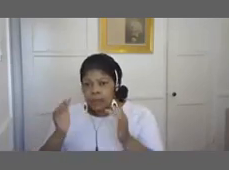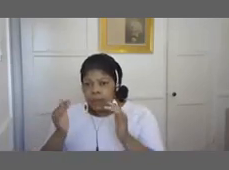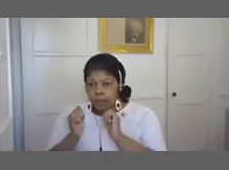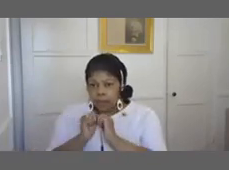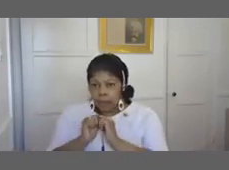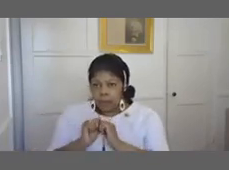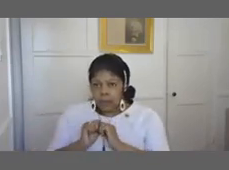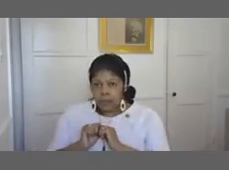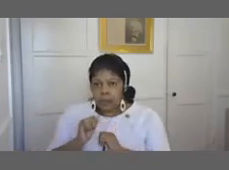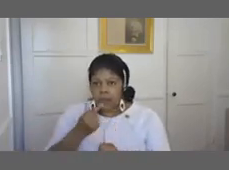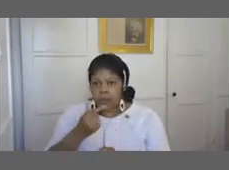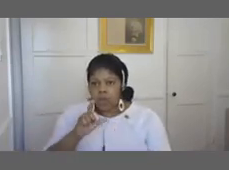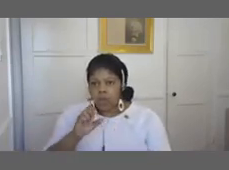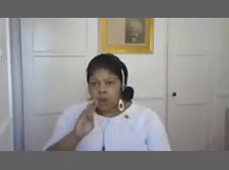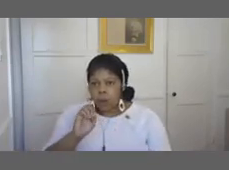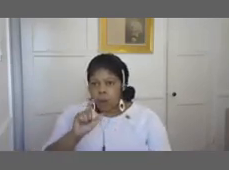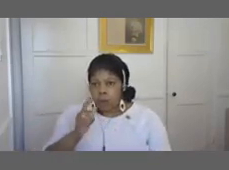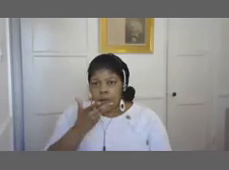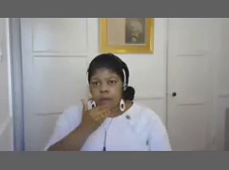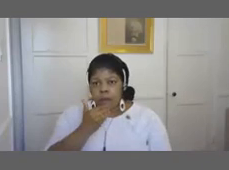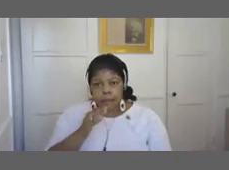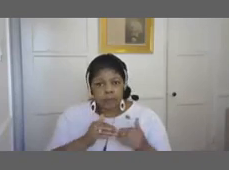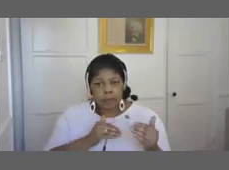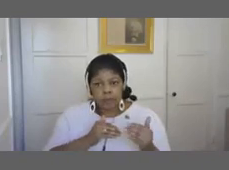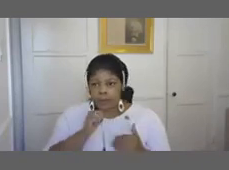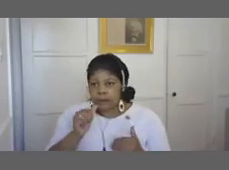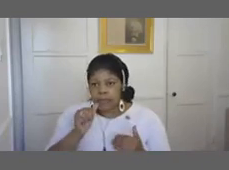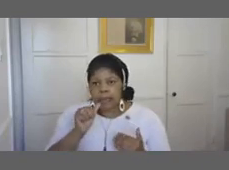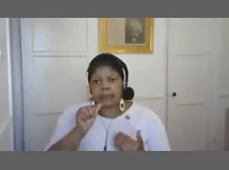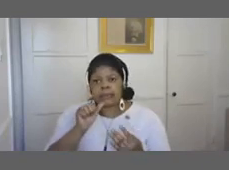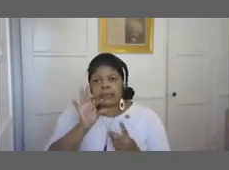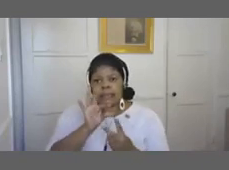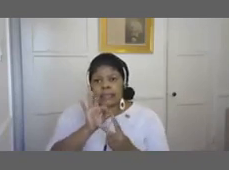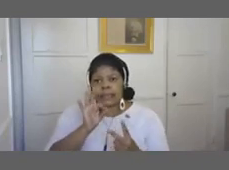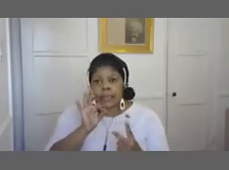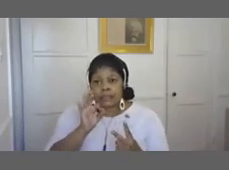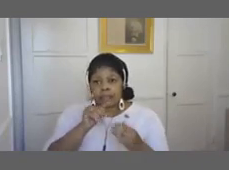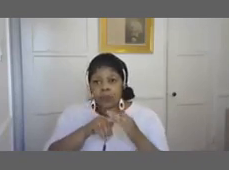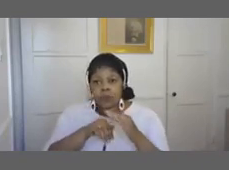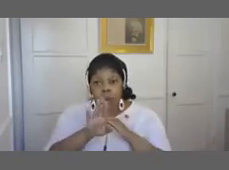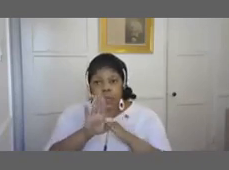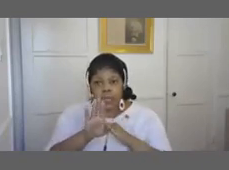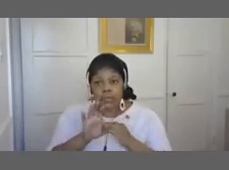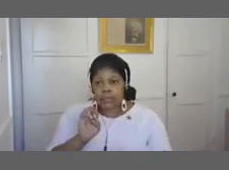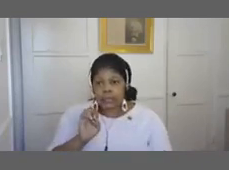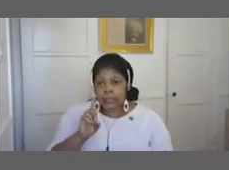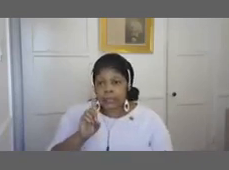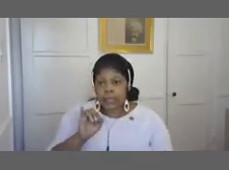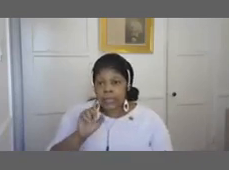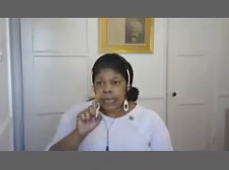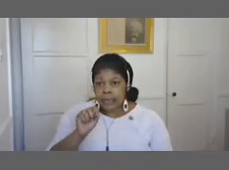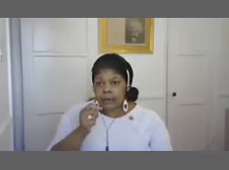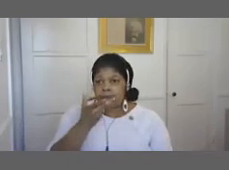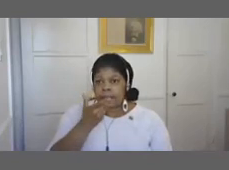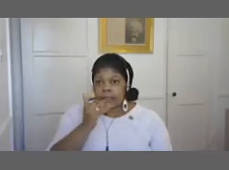not selected, if you go in and edit them, they will automatically update those colors.